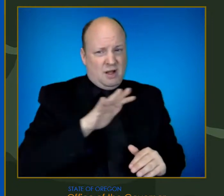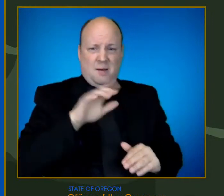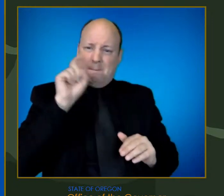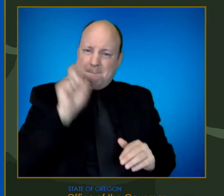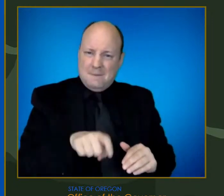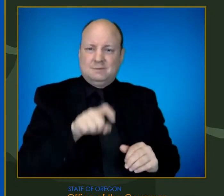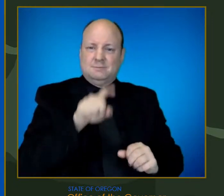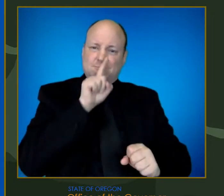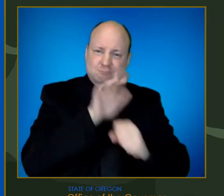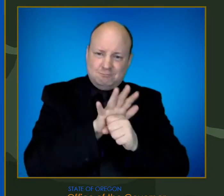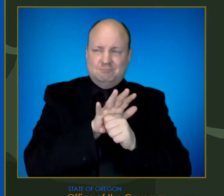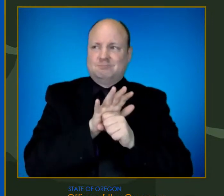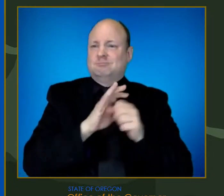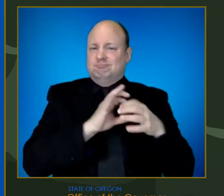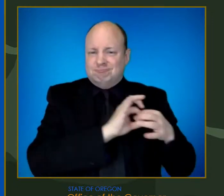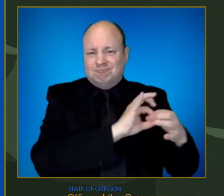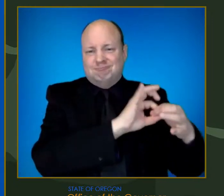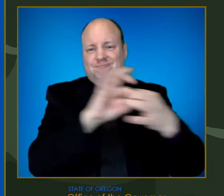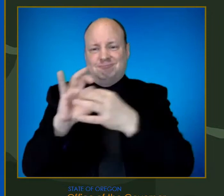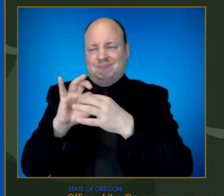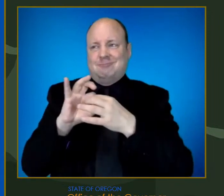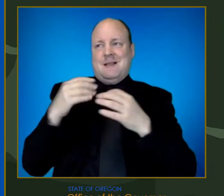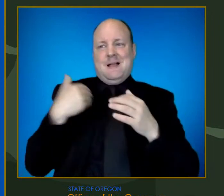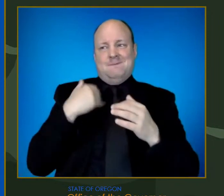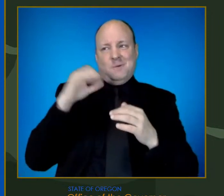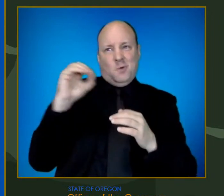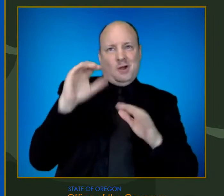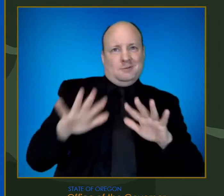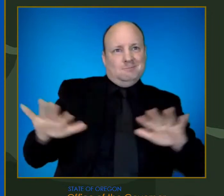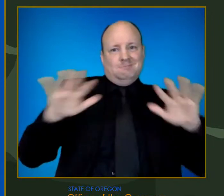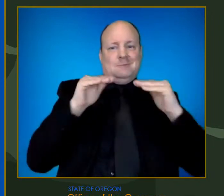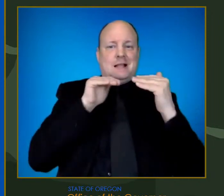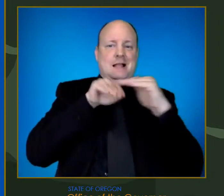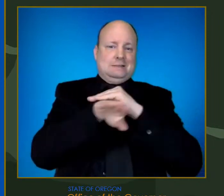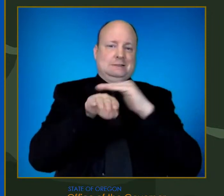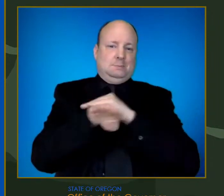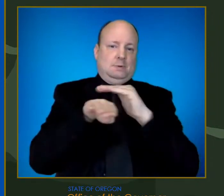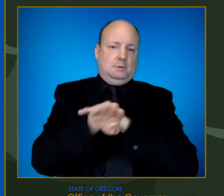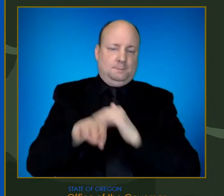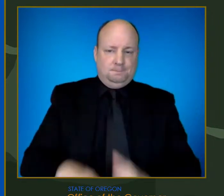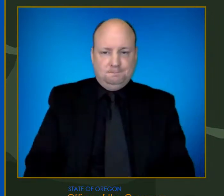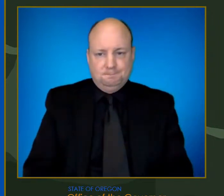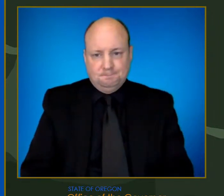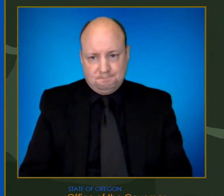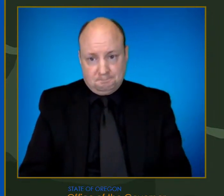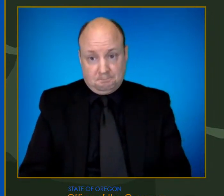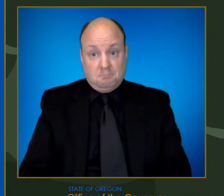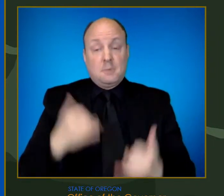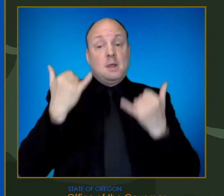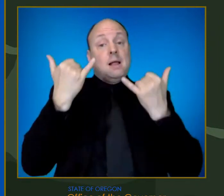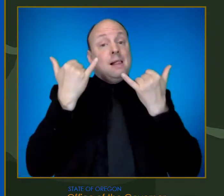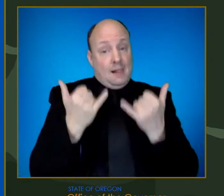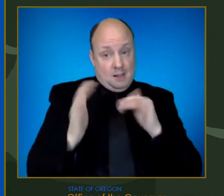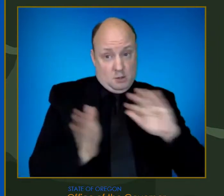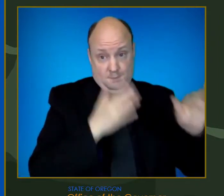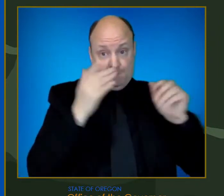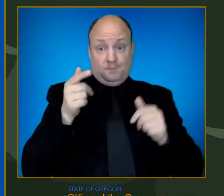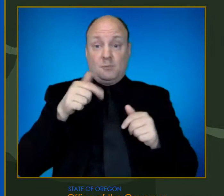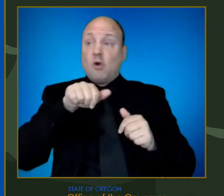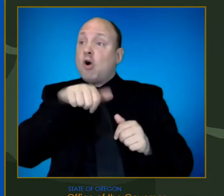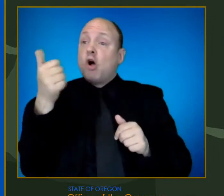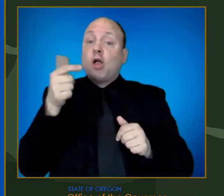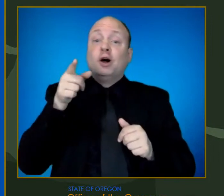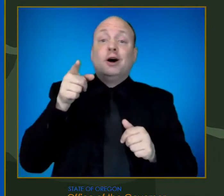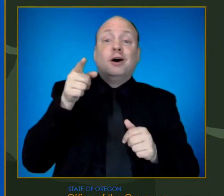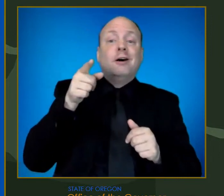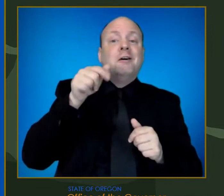fair access to vaccines. Now, as we prepare to open vaccine eligibility to all Oregonians who are 16 and older, here's a